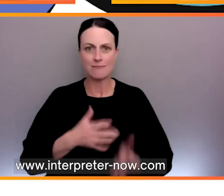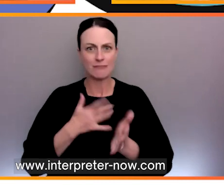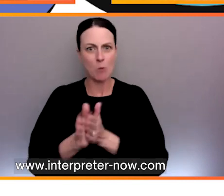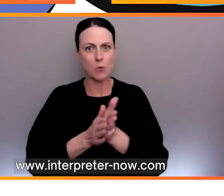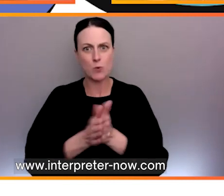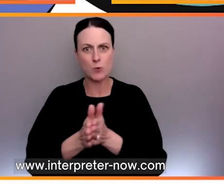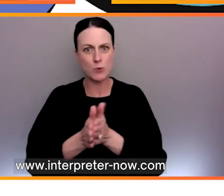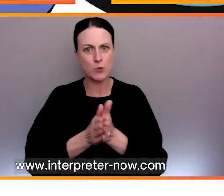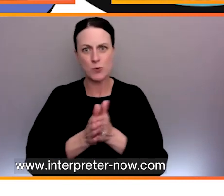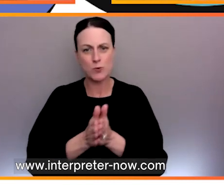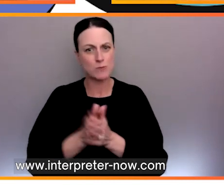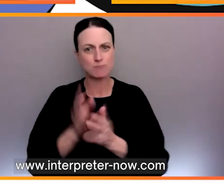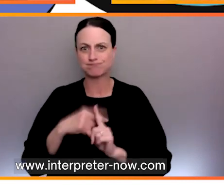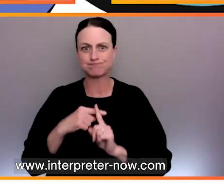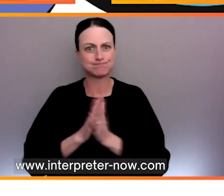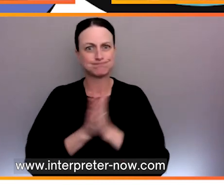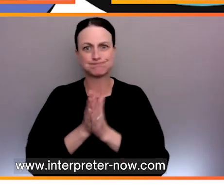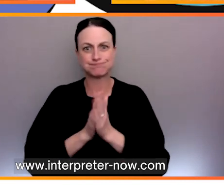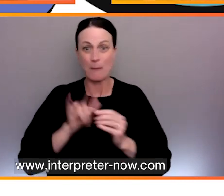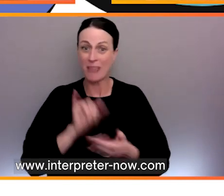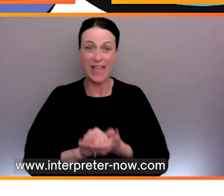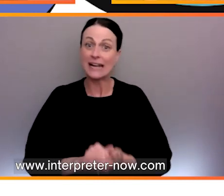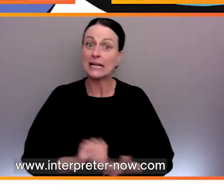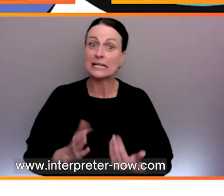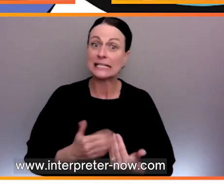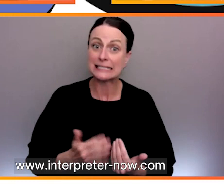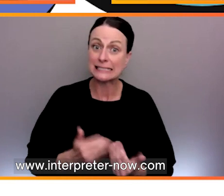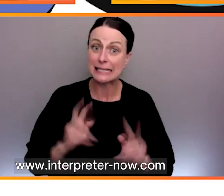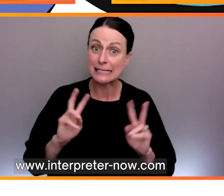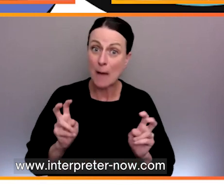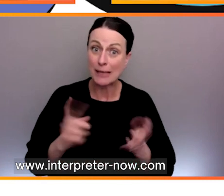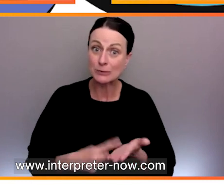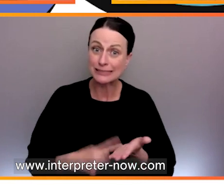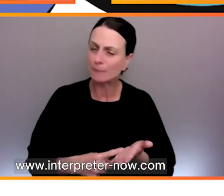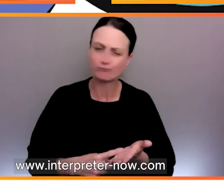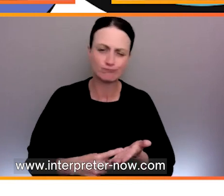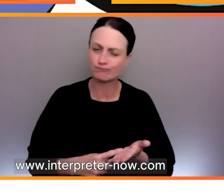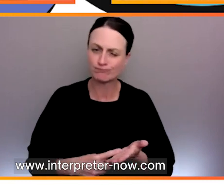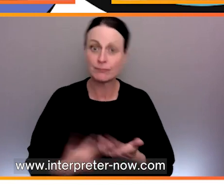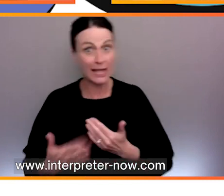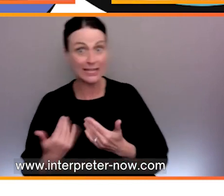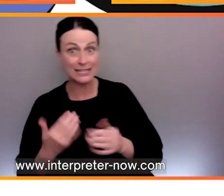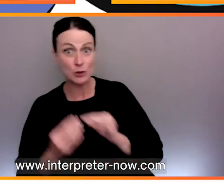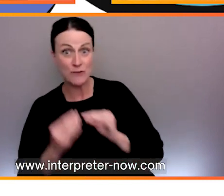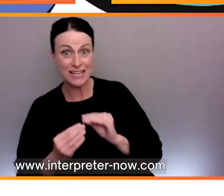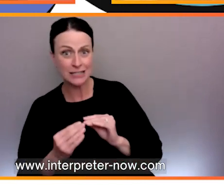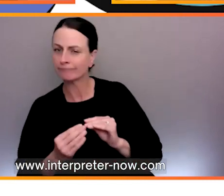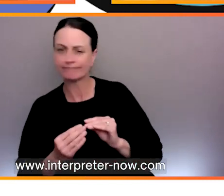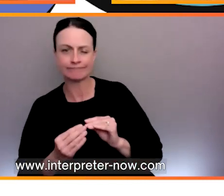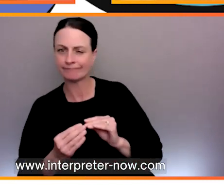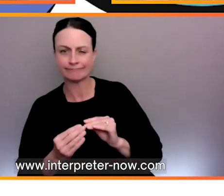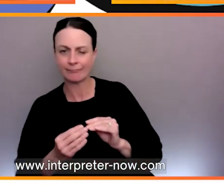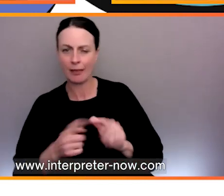but recognizing that where we want to be as a brand and where we currently are, there's a big gap in the